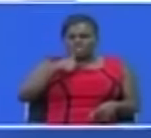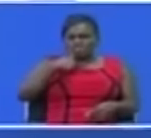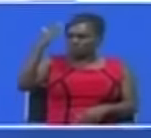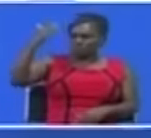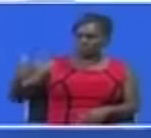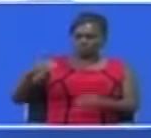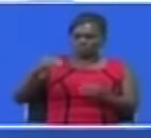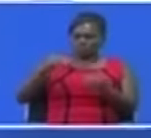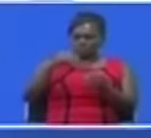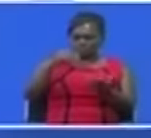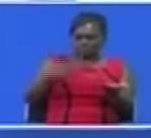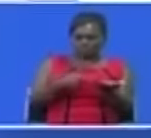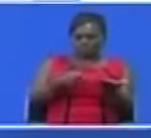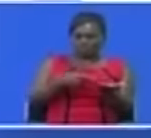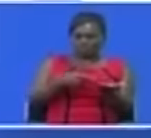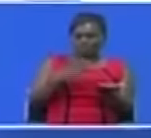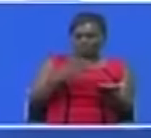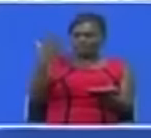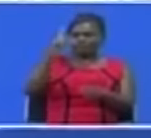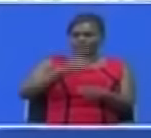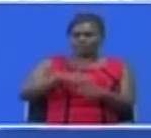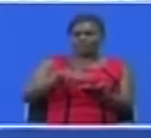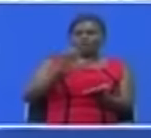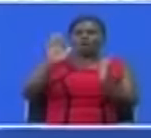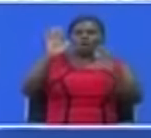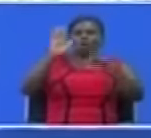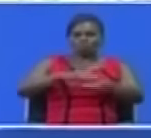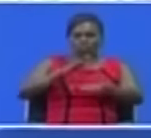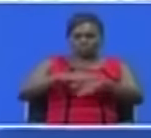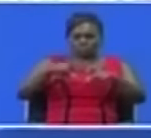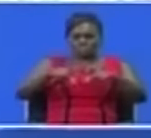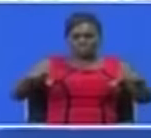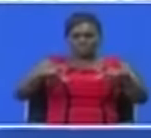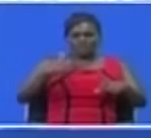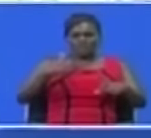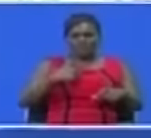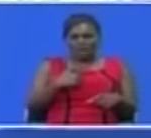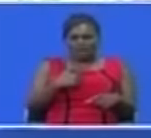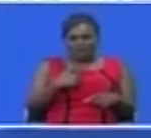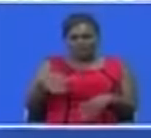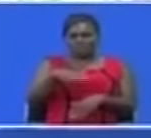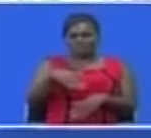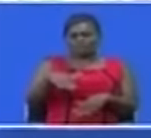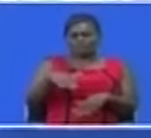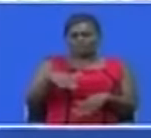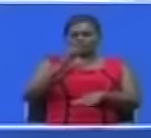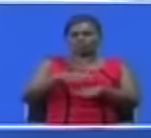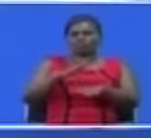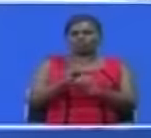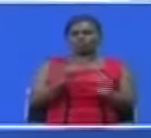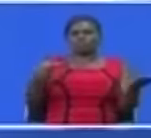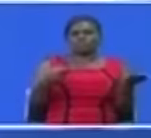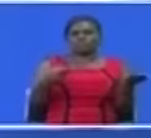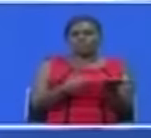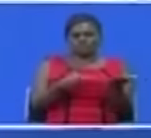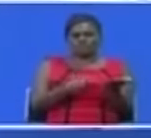roofing technology is 5 times more efficient than timber, as timber has traits of being environmentally unfriendly. The